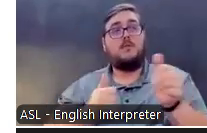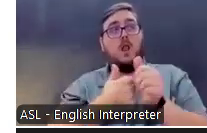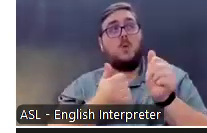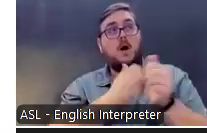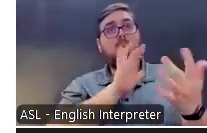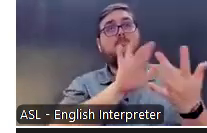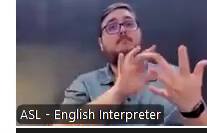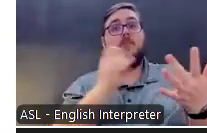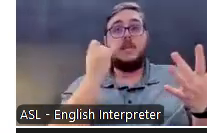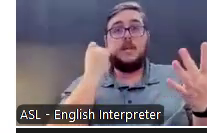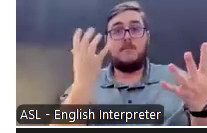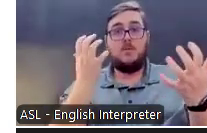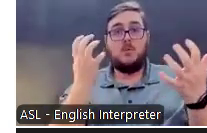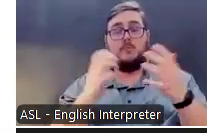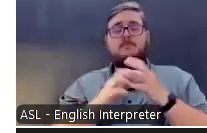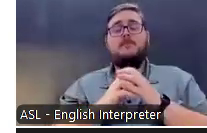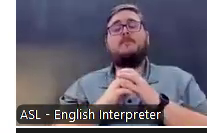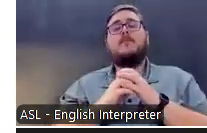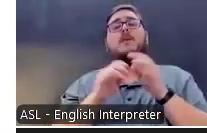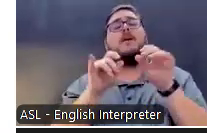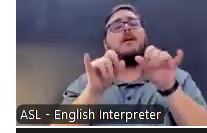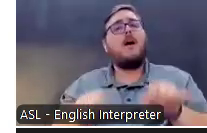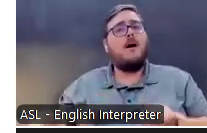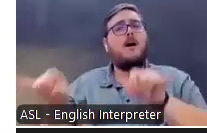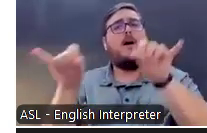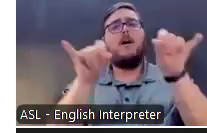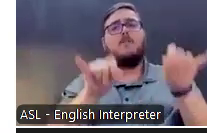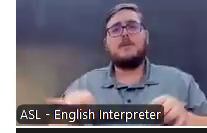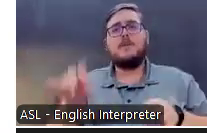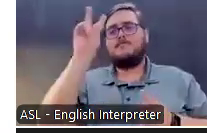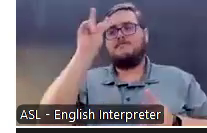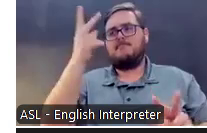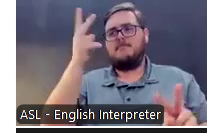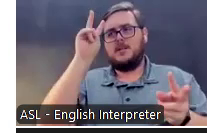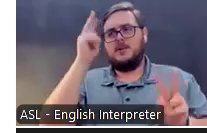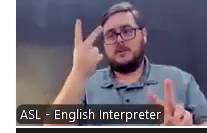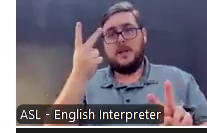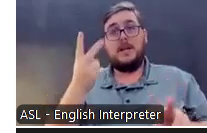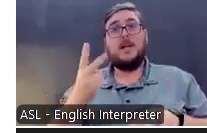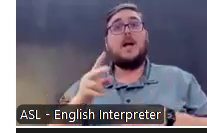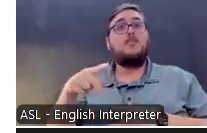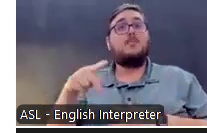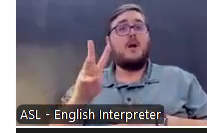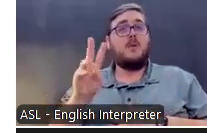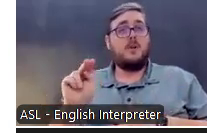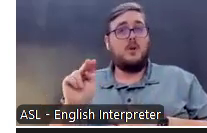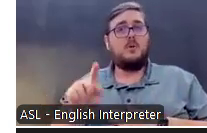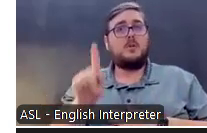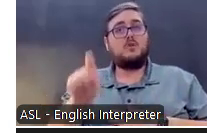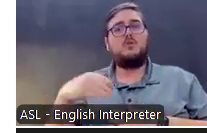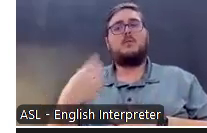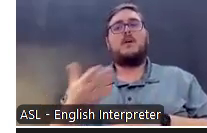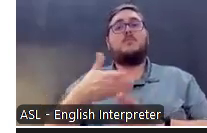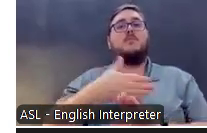A common misunderstanding is that prior written notice should be provided before an IEP meeting. Because